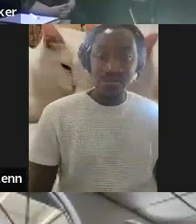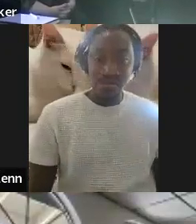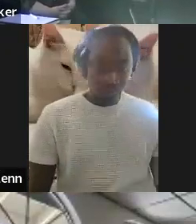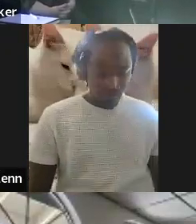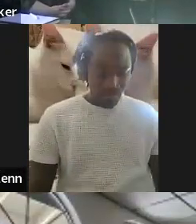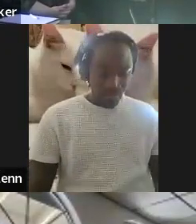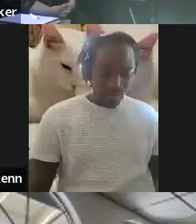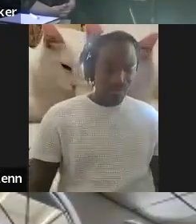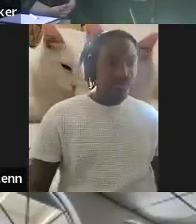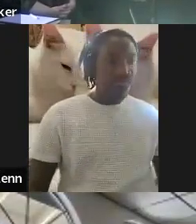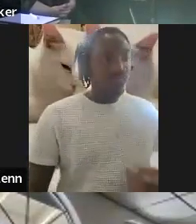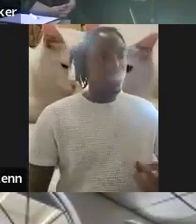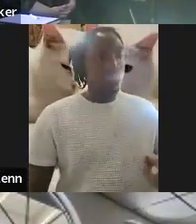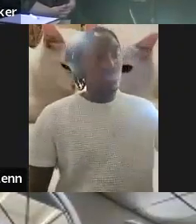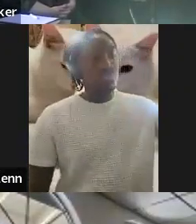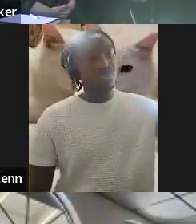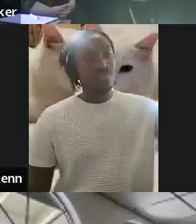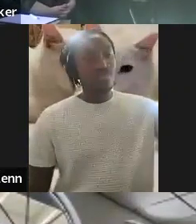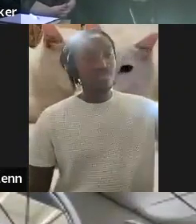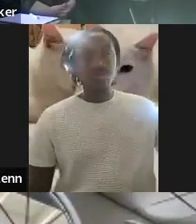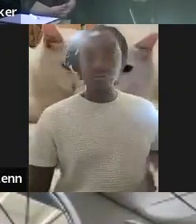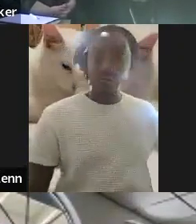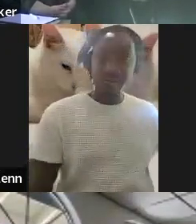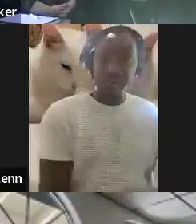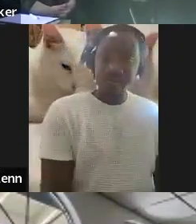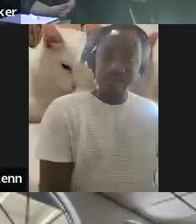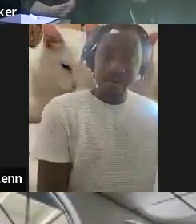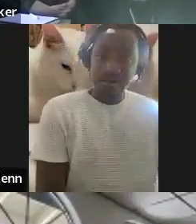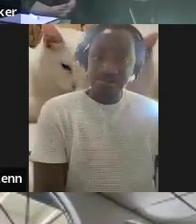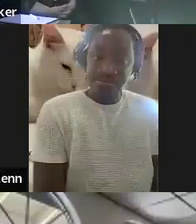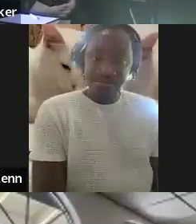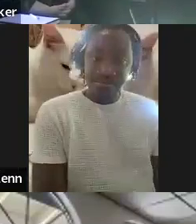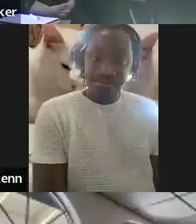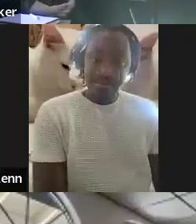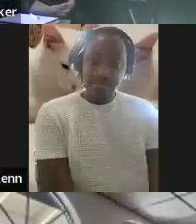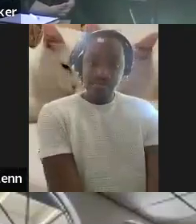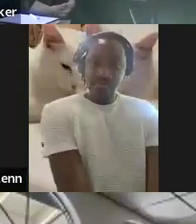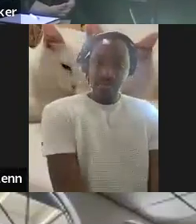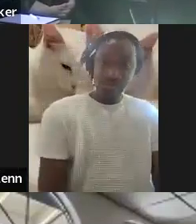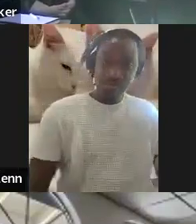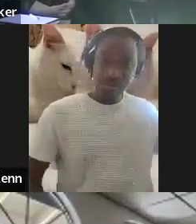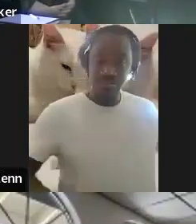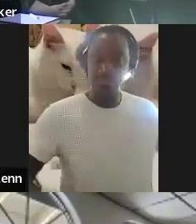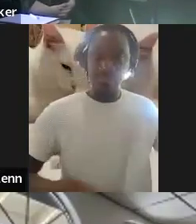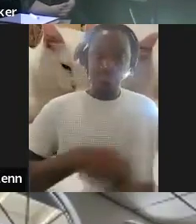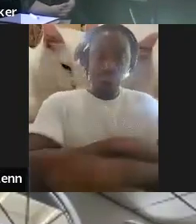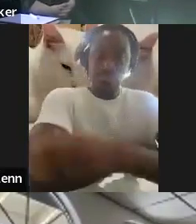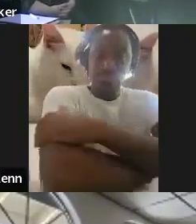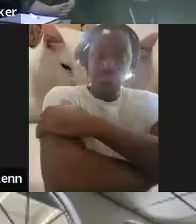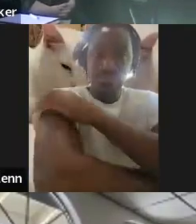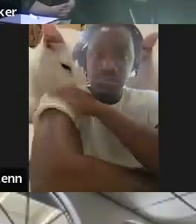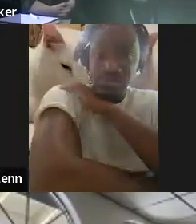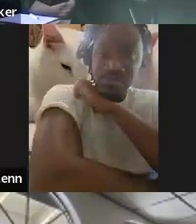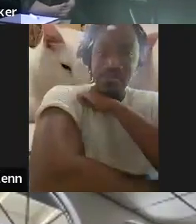Excellent. Well, thank you both very much for presenting. Thank you for putting your information there. It's been a pleasure getting the opportunity to, have you guys respond